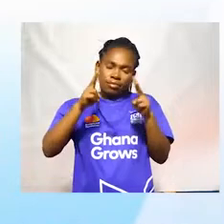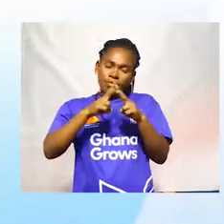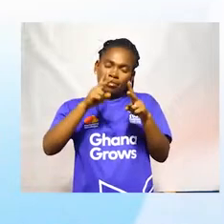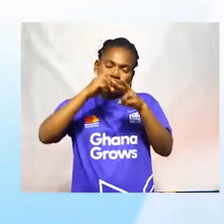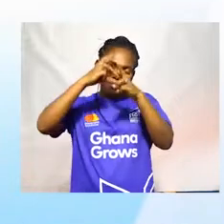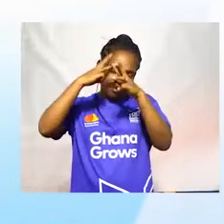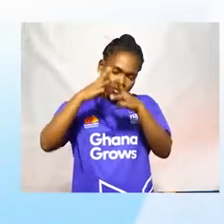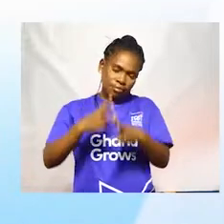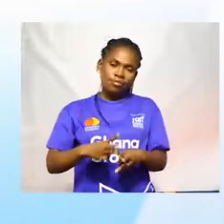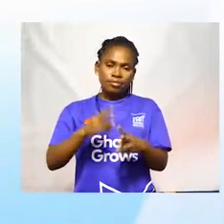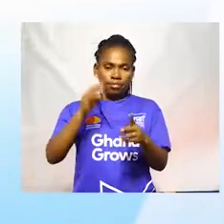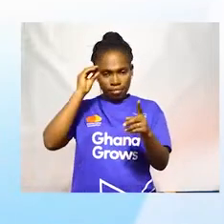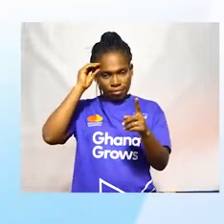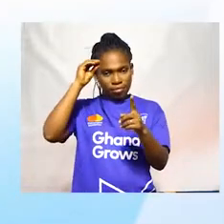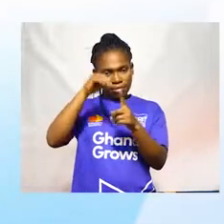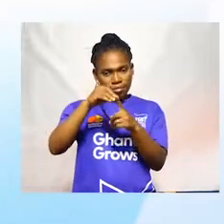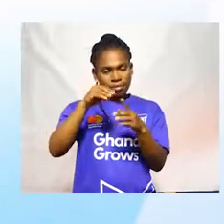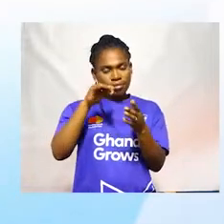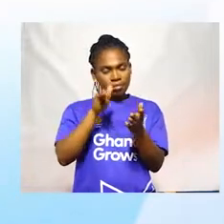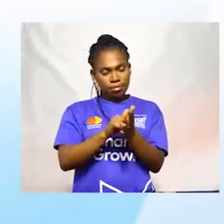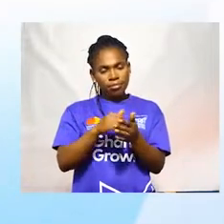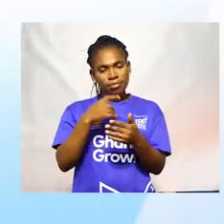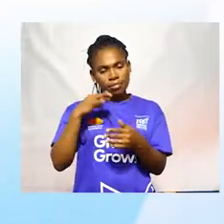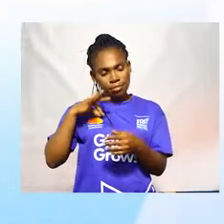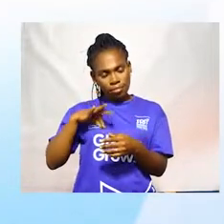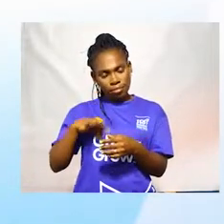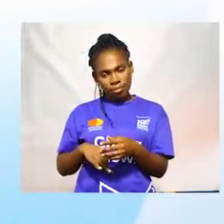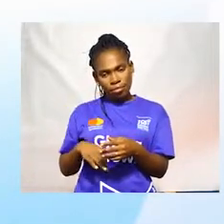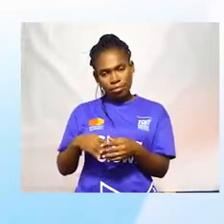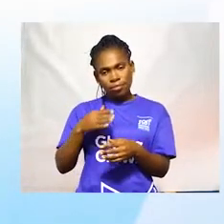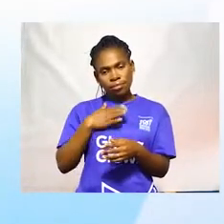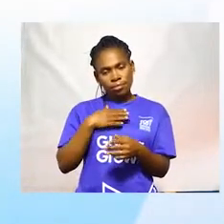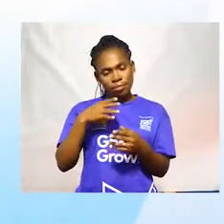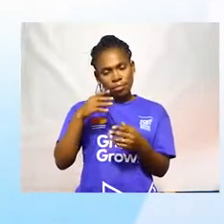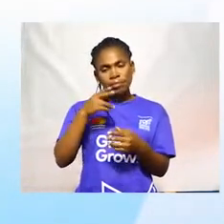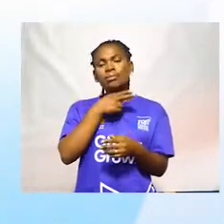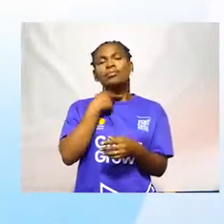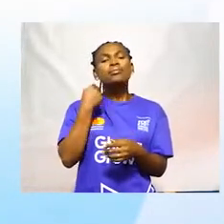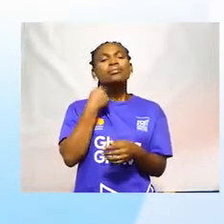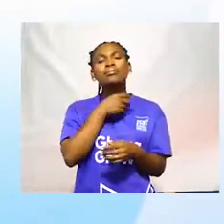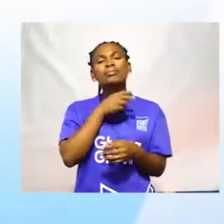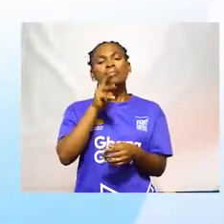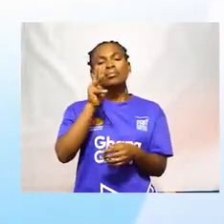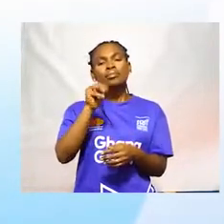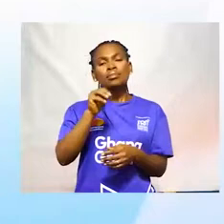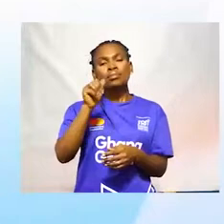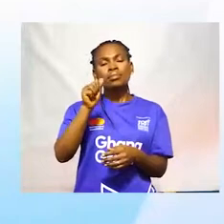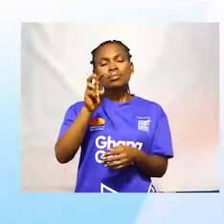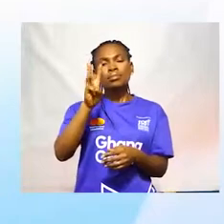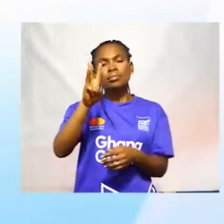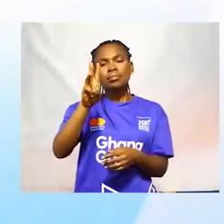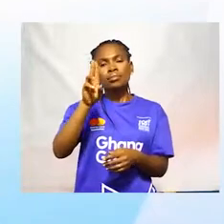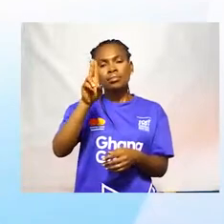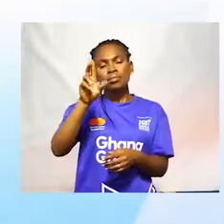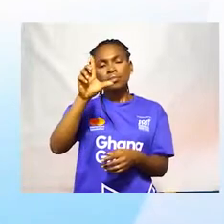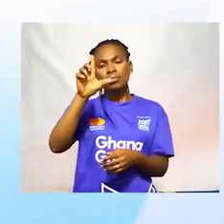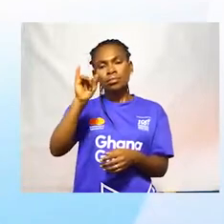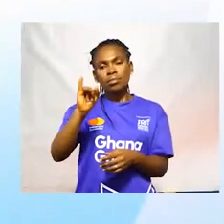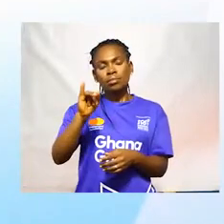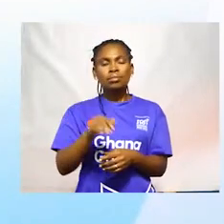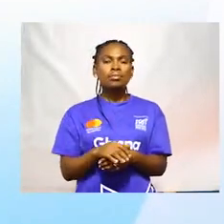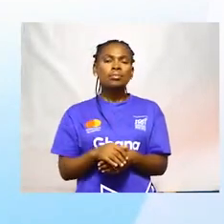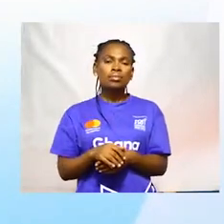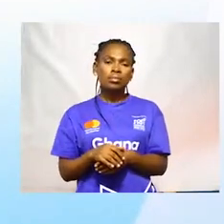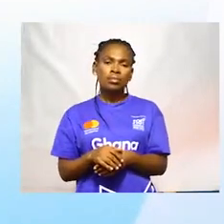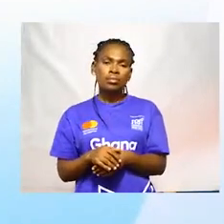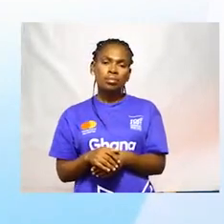concepts that have been simplified for our benefit. My guest, Pastor Mawuli Tsikata, which of the legs should I mention first? He's a